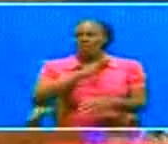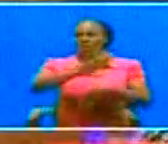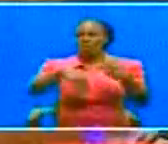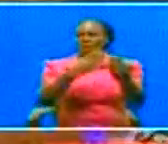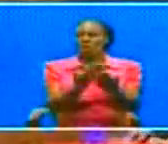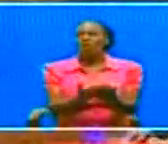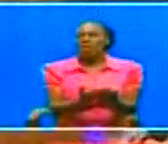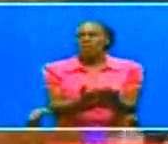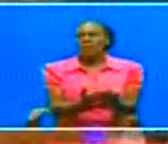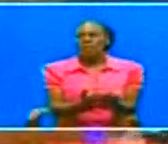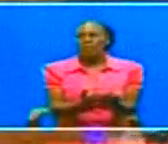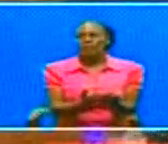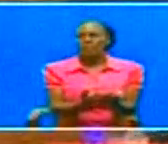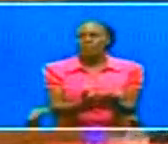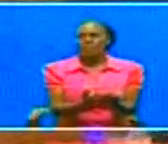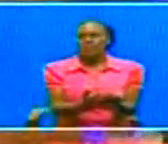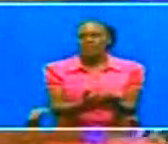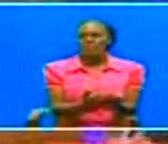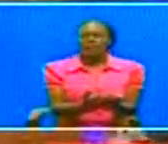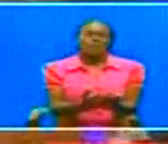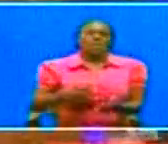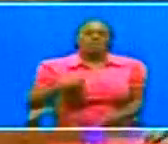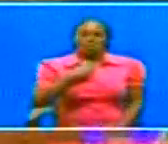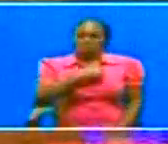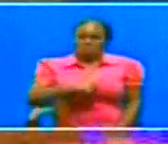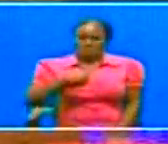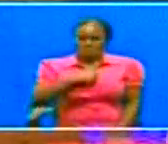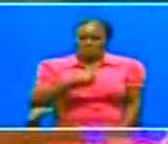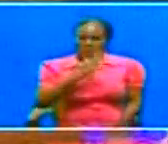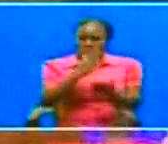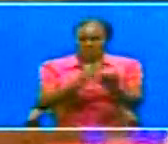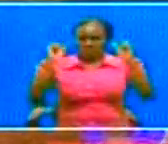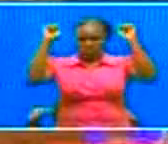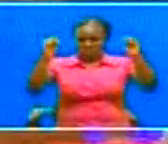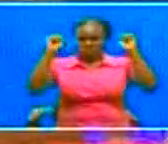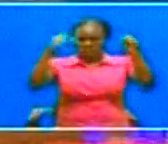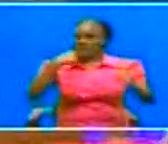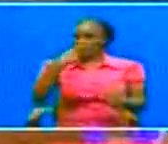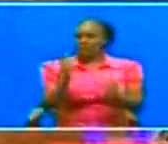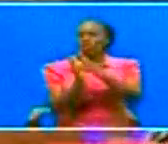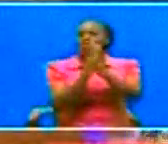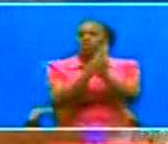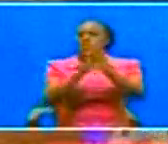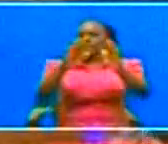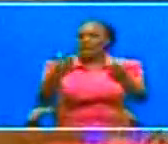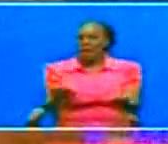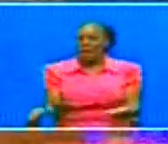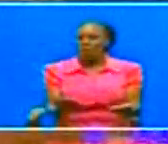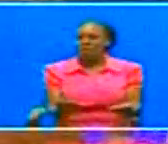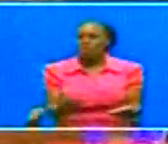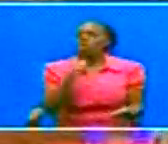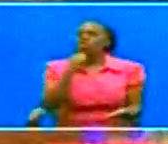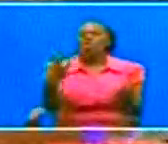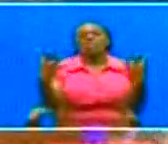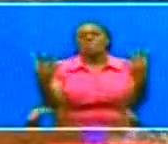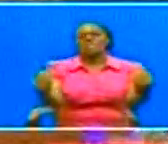know. Yeah, so unfortunately, this, which is part of my campaign, I'm telling the story of how it's not been